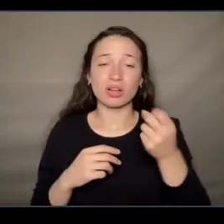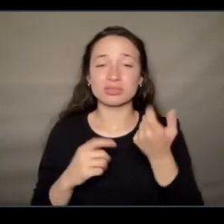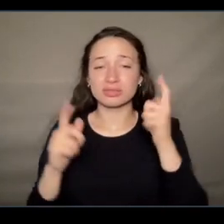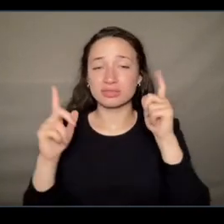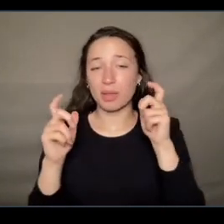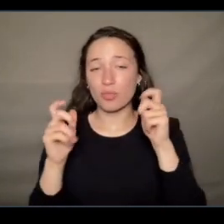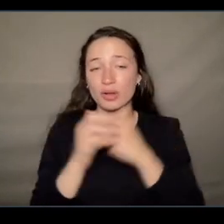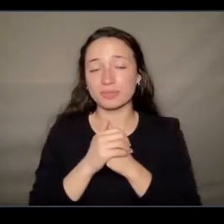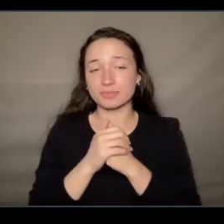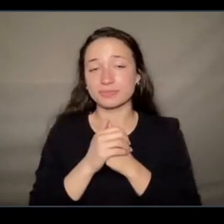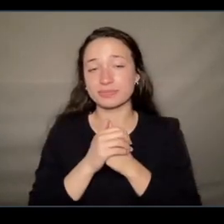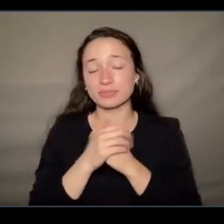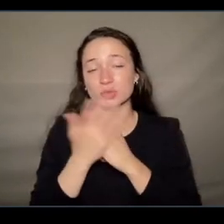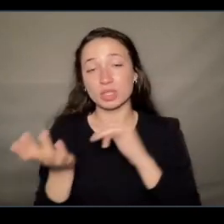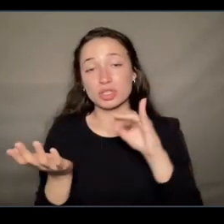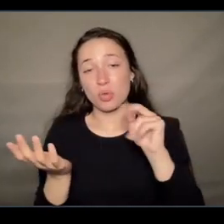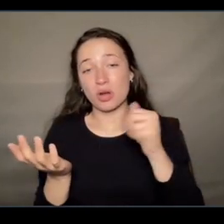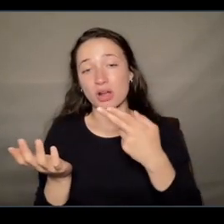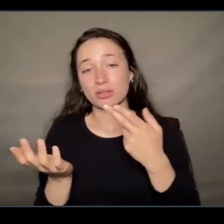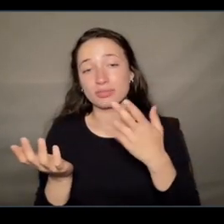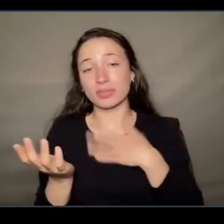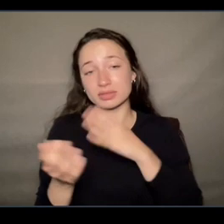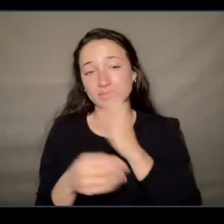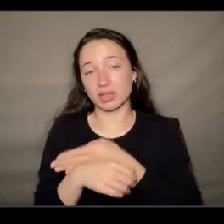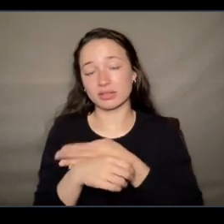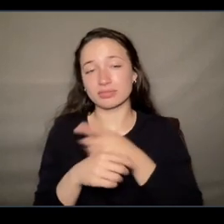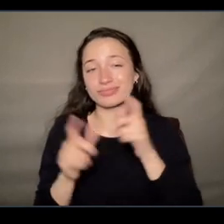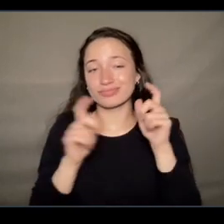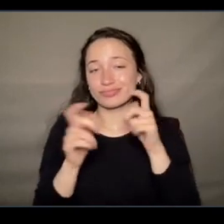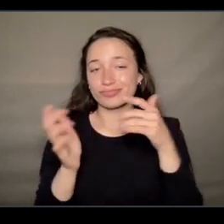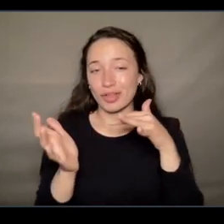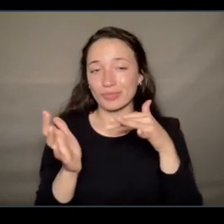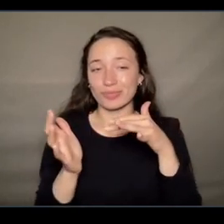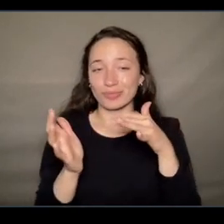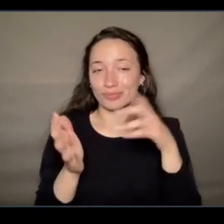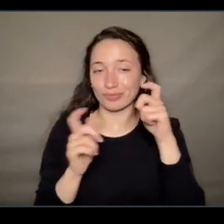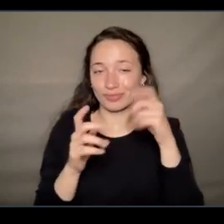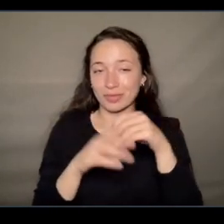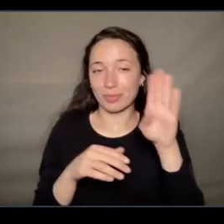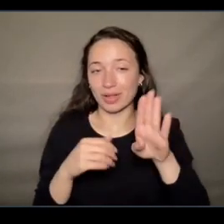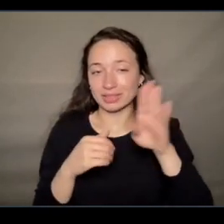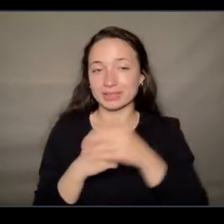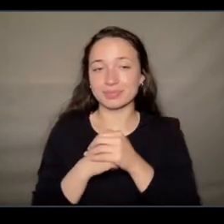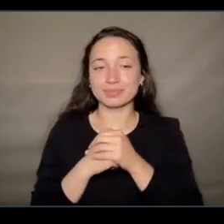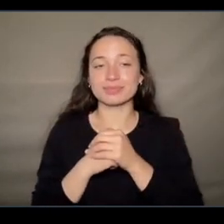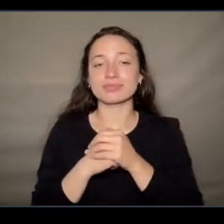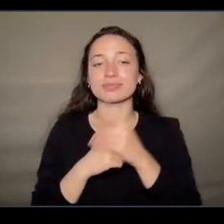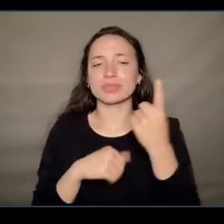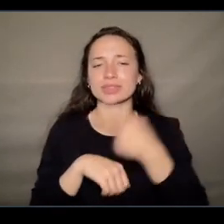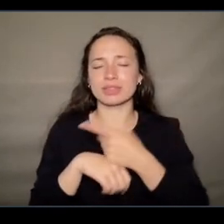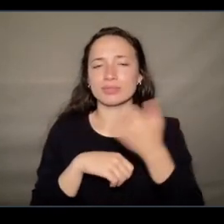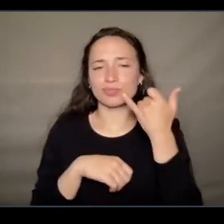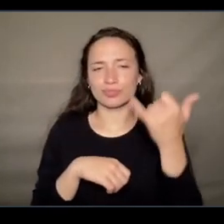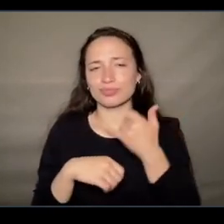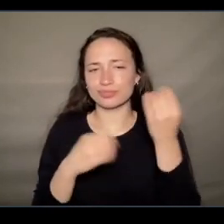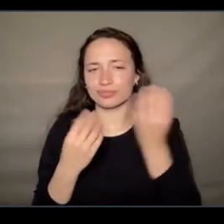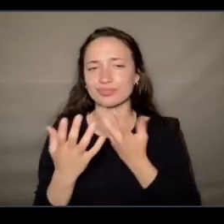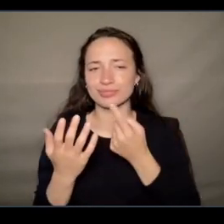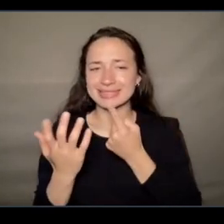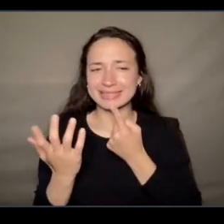And when Jonah was, my son was studying photography in Boston, one day he called me and he